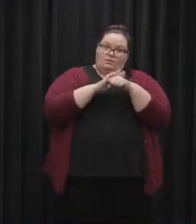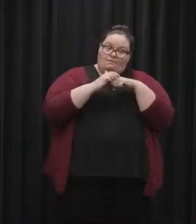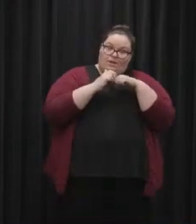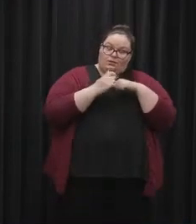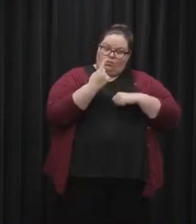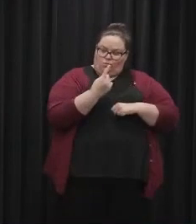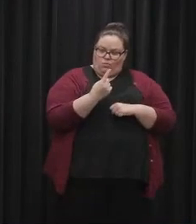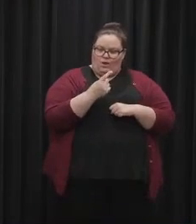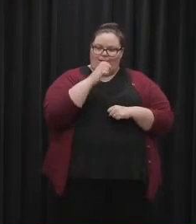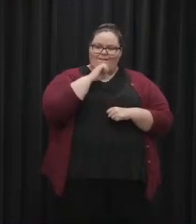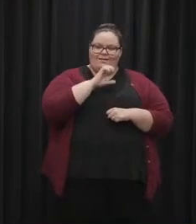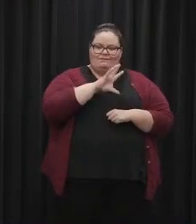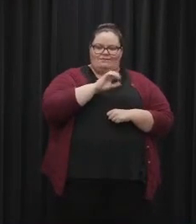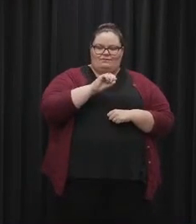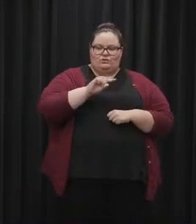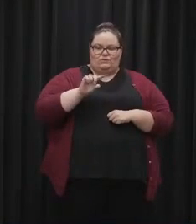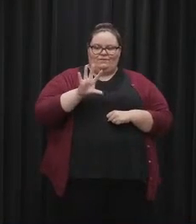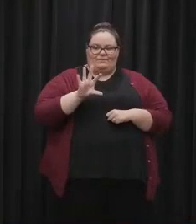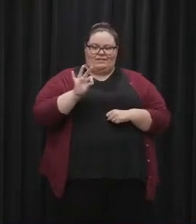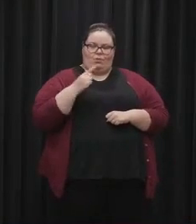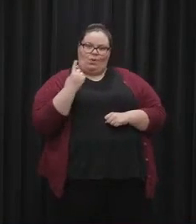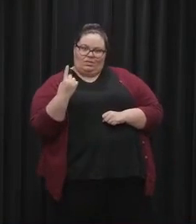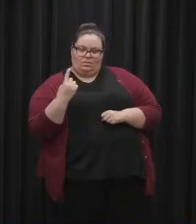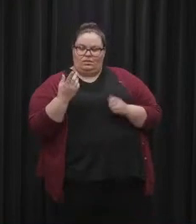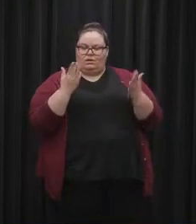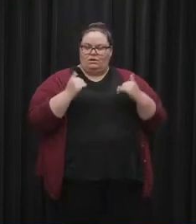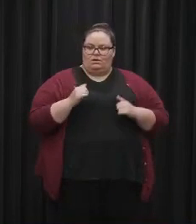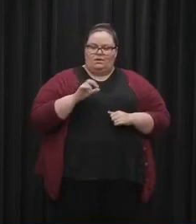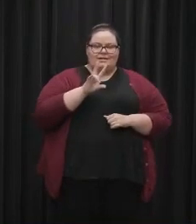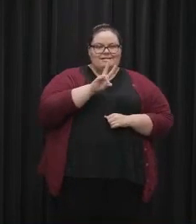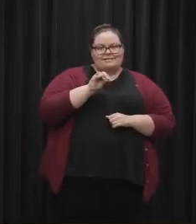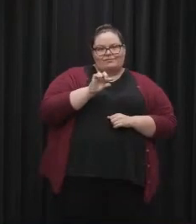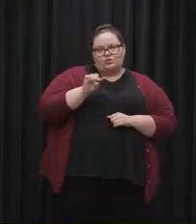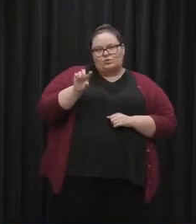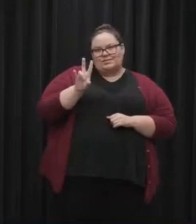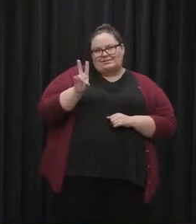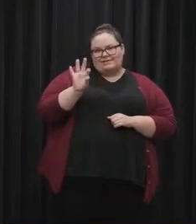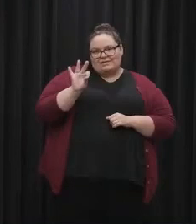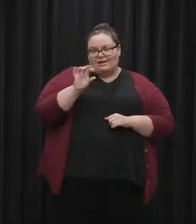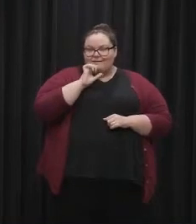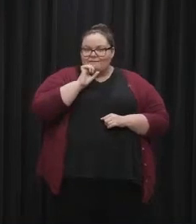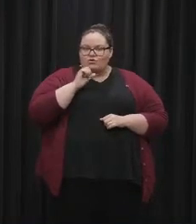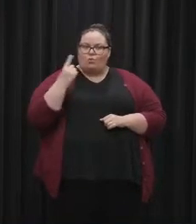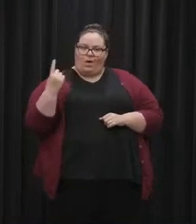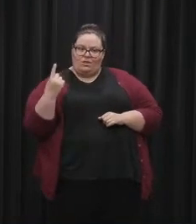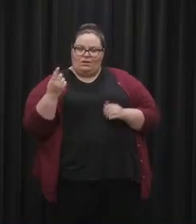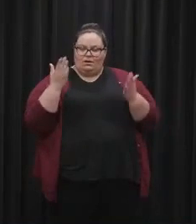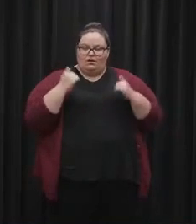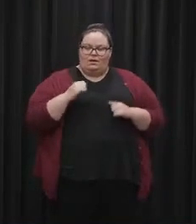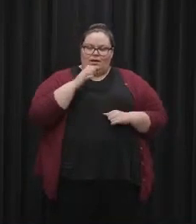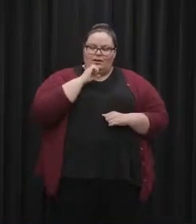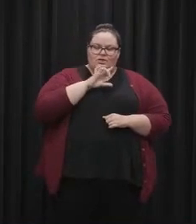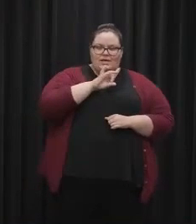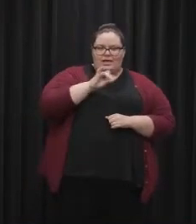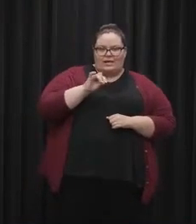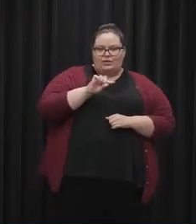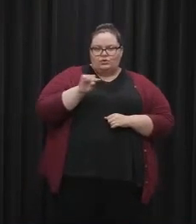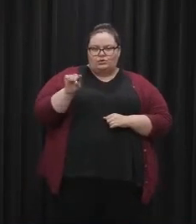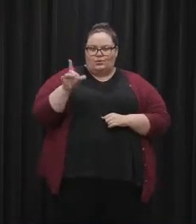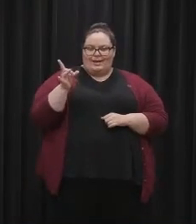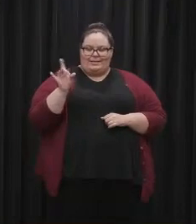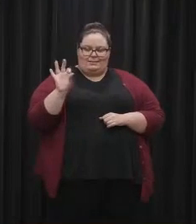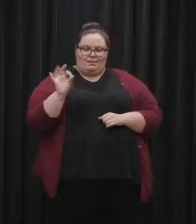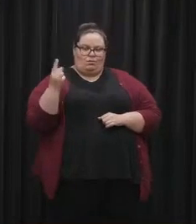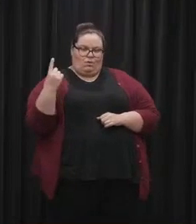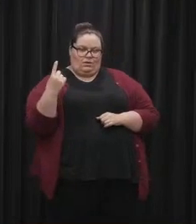one individual aged 50 to 59, one aged 70 to 79, and one aged 80 to 89. And there are also 3